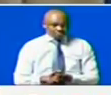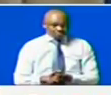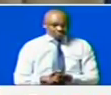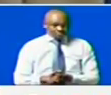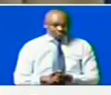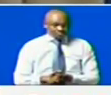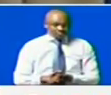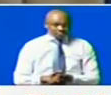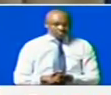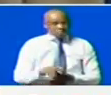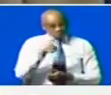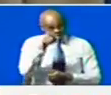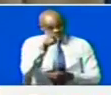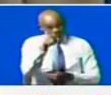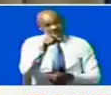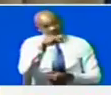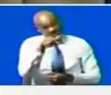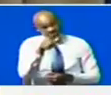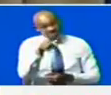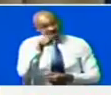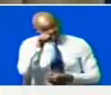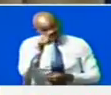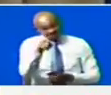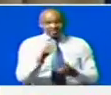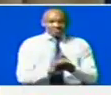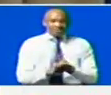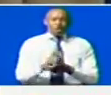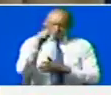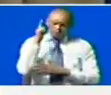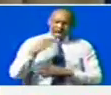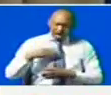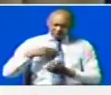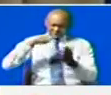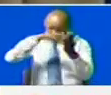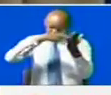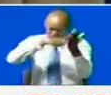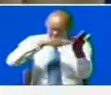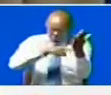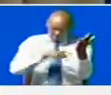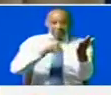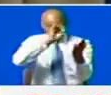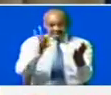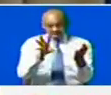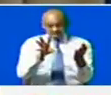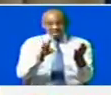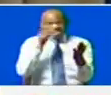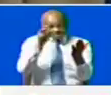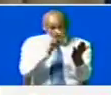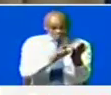Those are the lines that have been drawn by our law. To step aside